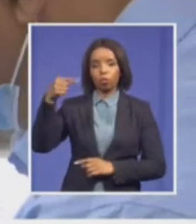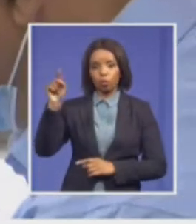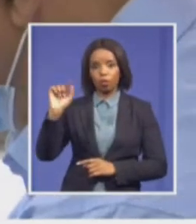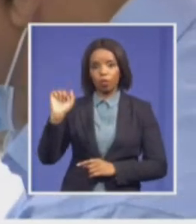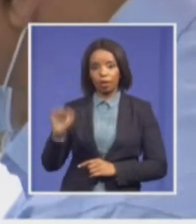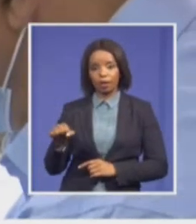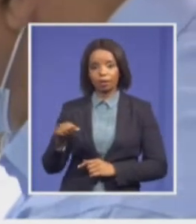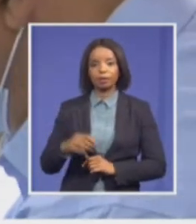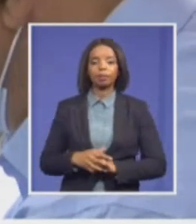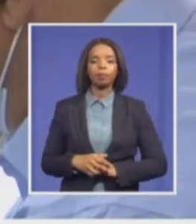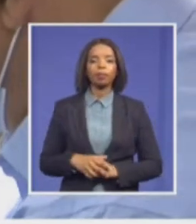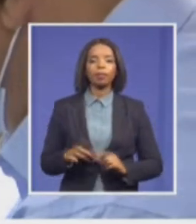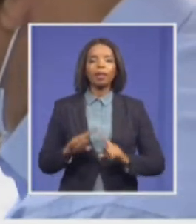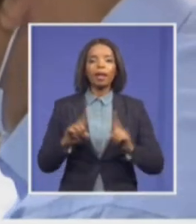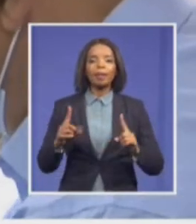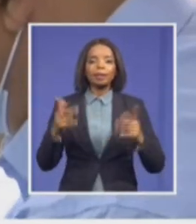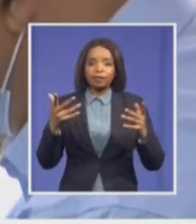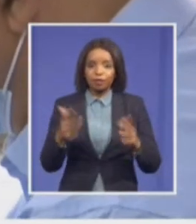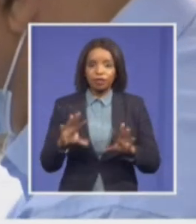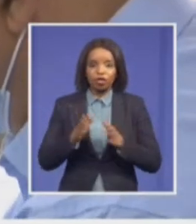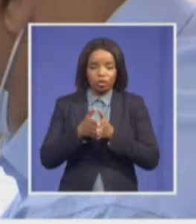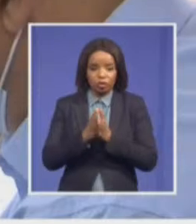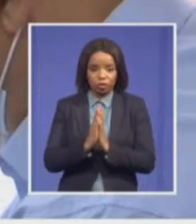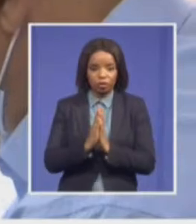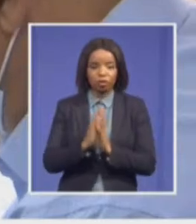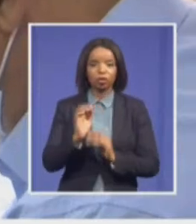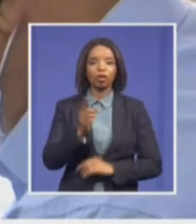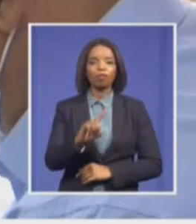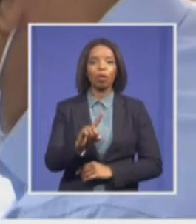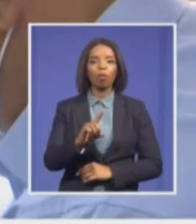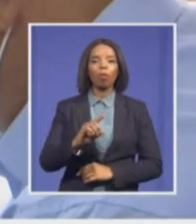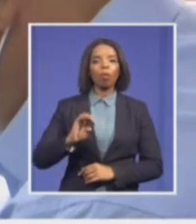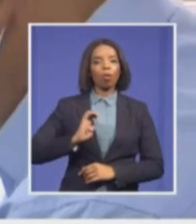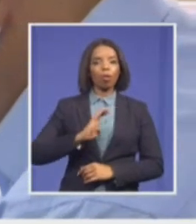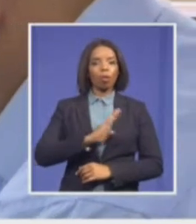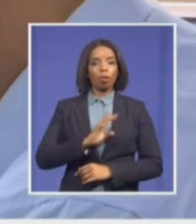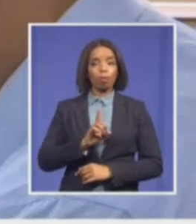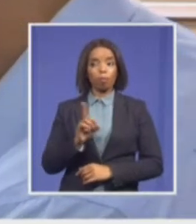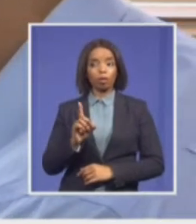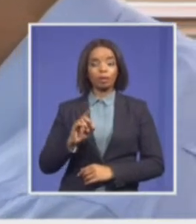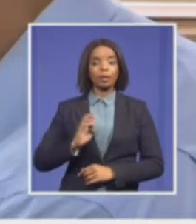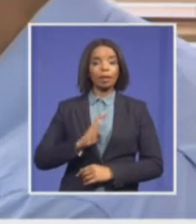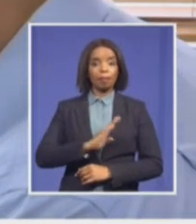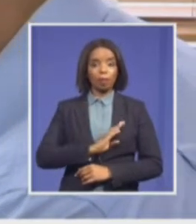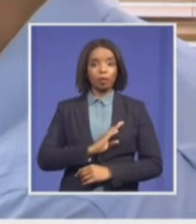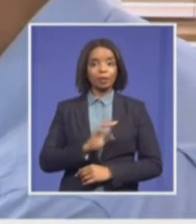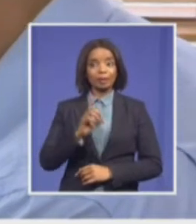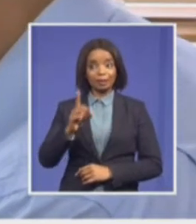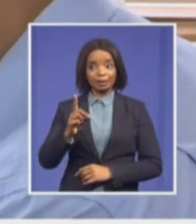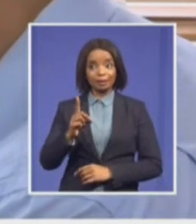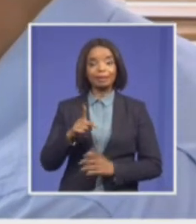board resolution. You haven't established whether a board is required to take a resolution. That's the first point,